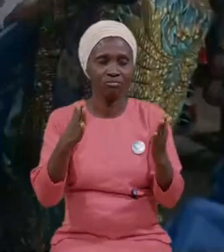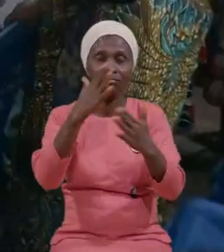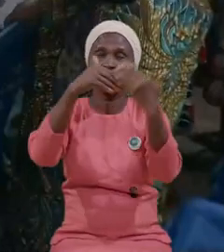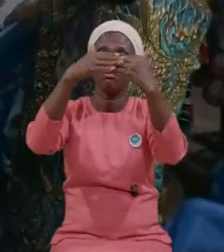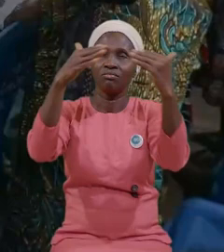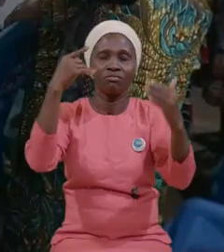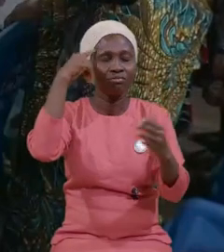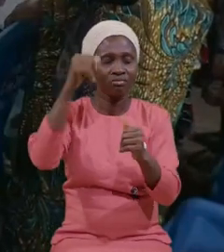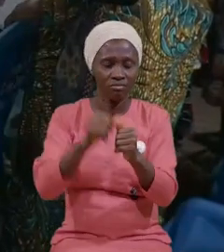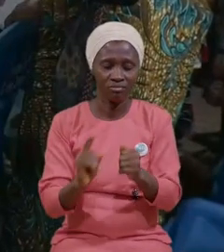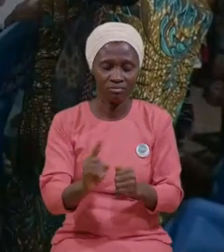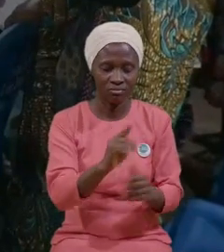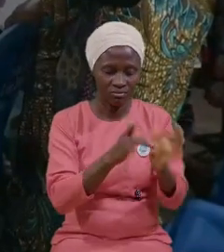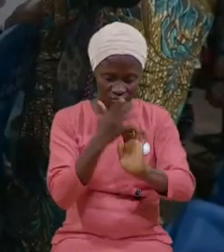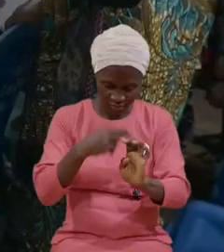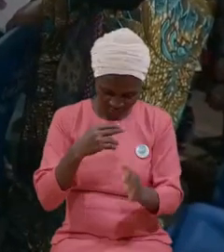everyone.